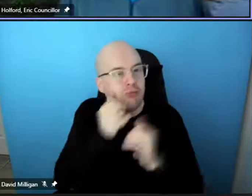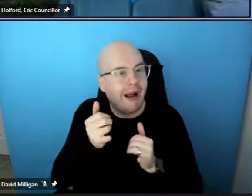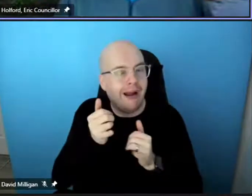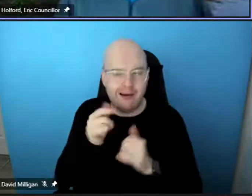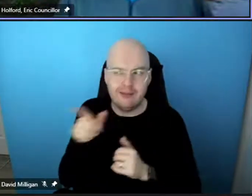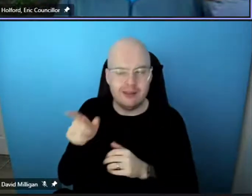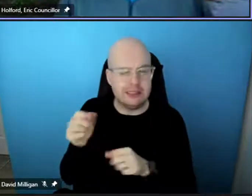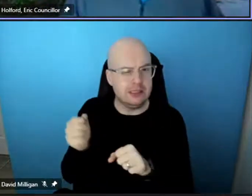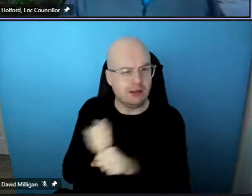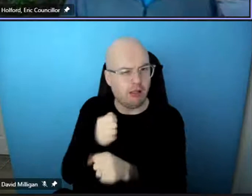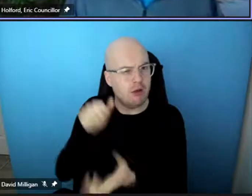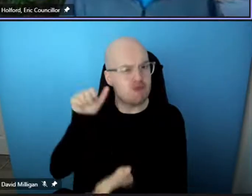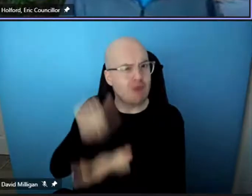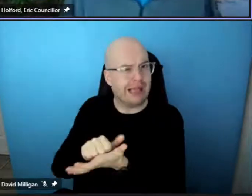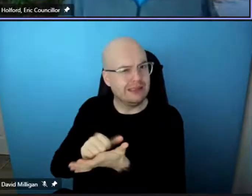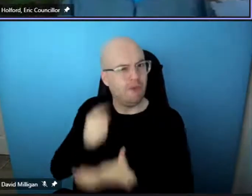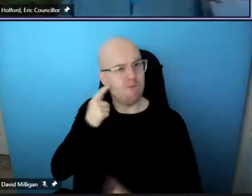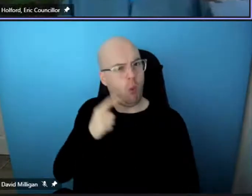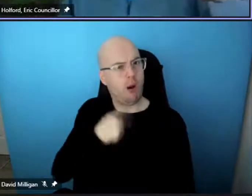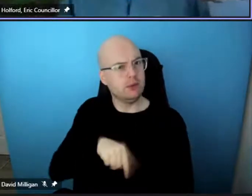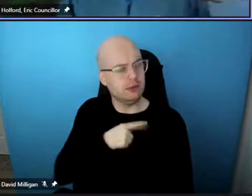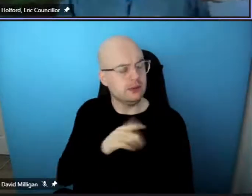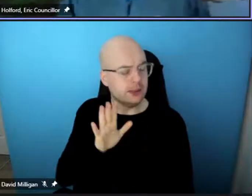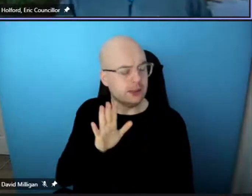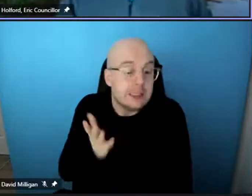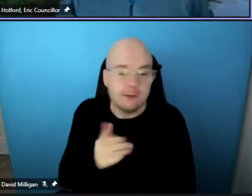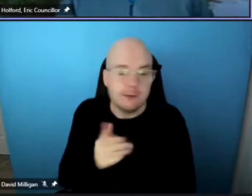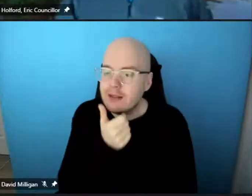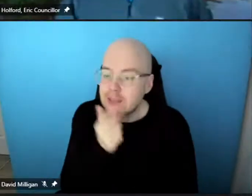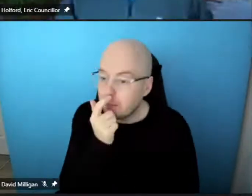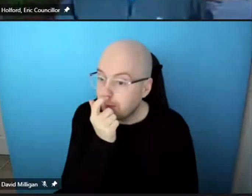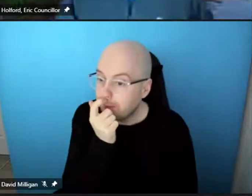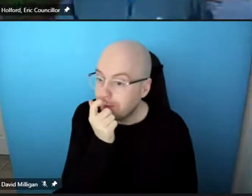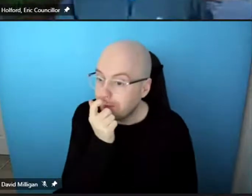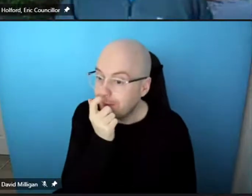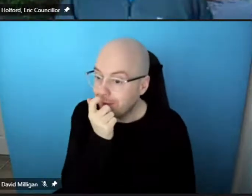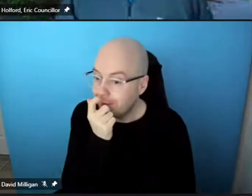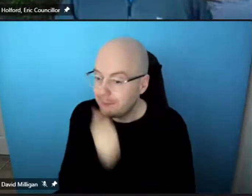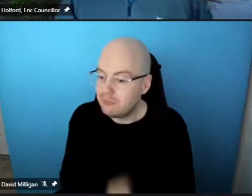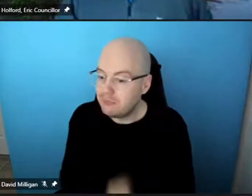name. So that's good, thank you. Any other questions, please?